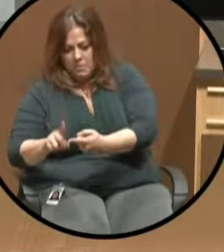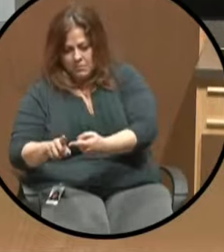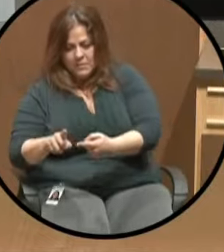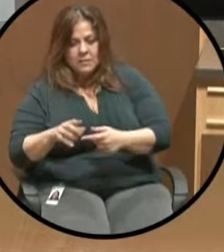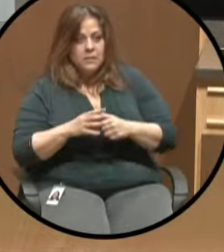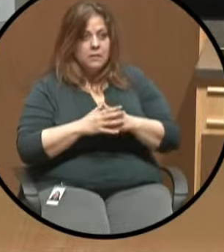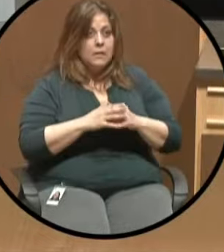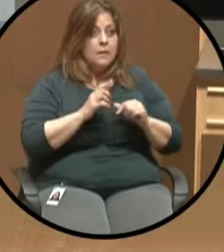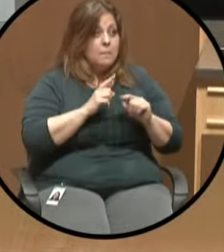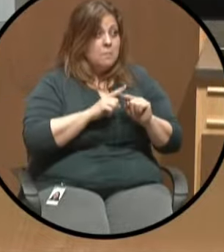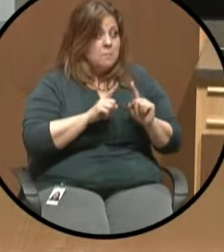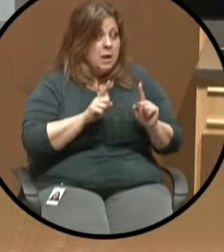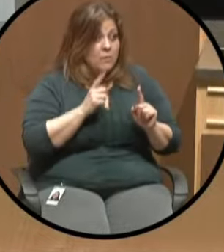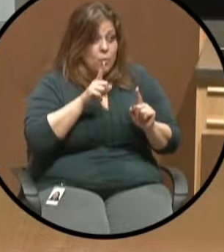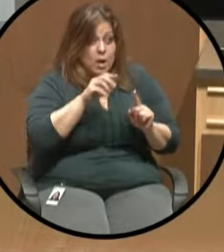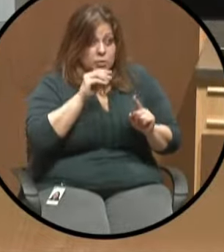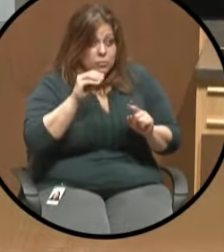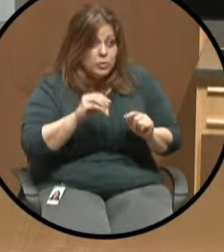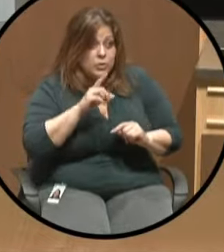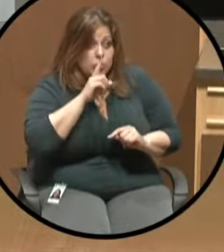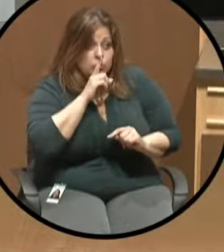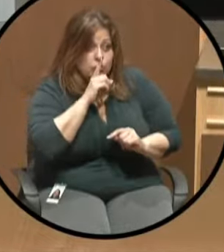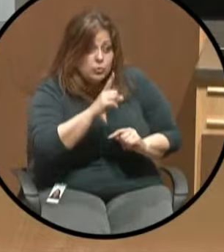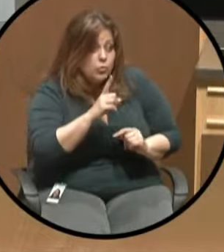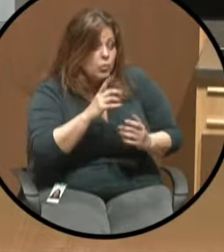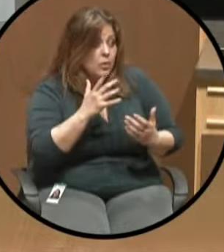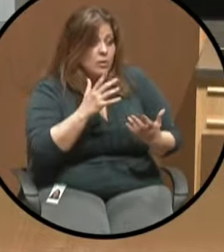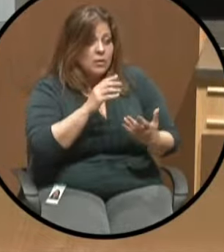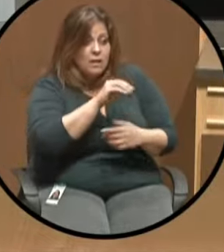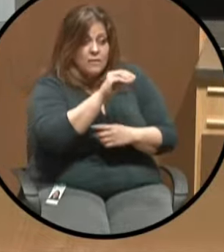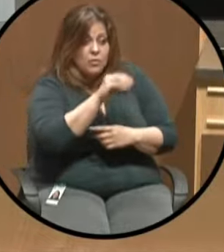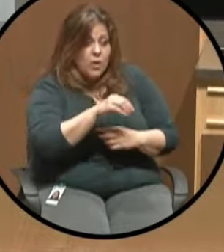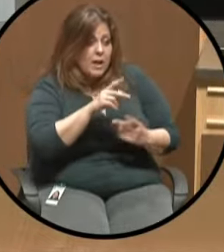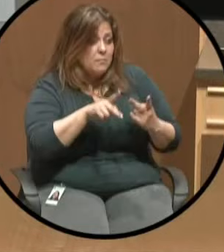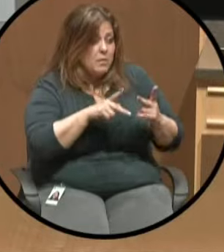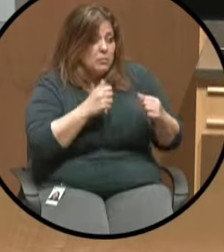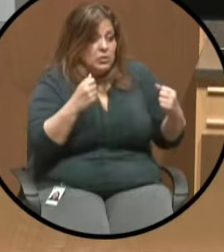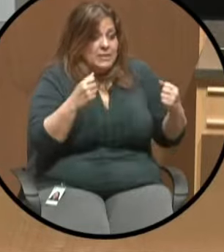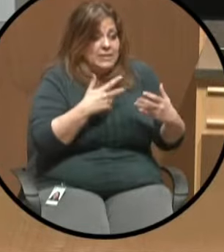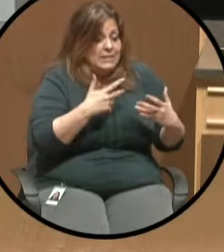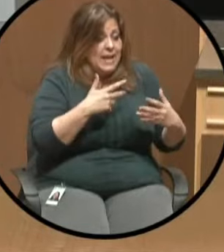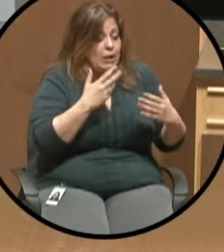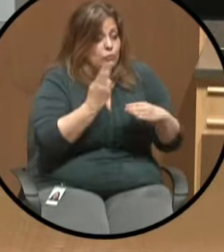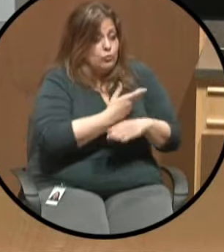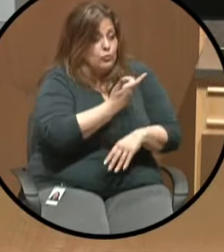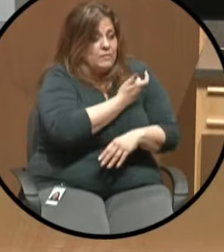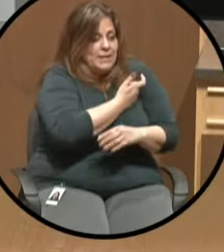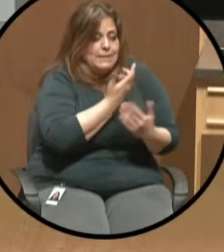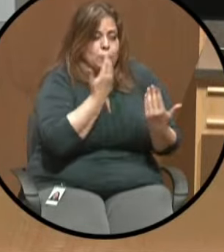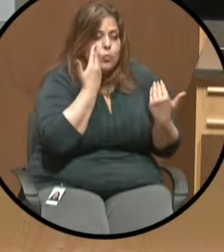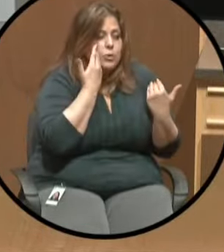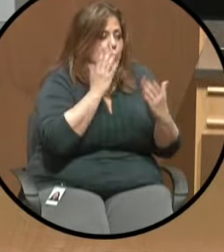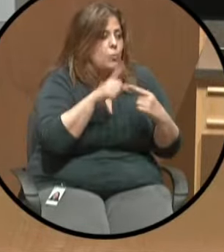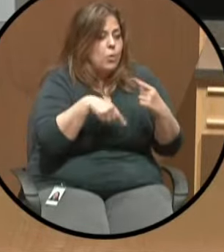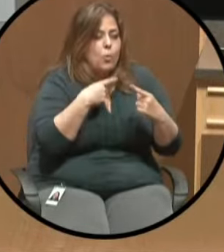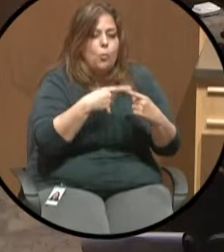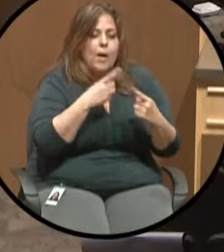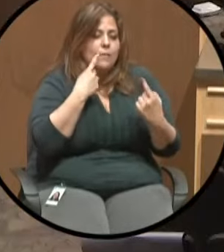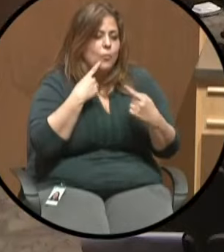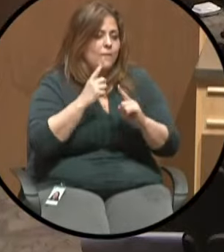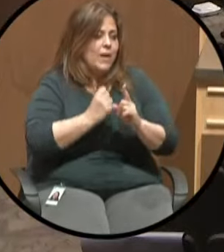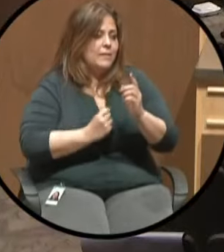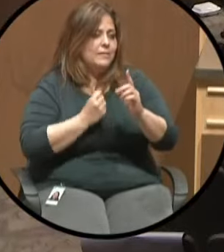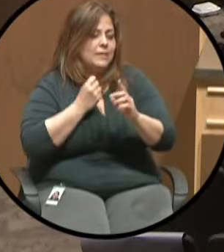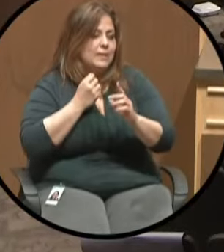not sure, based on the vaccine rate and vaccine hesitation, how soon we'll get there. Thank you,